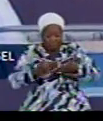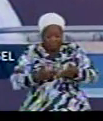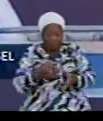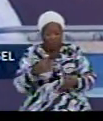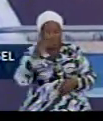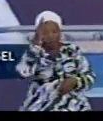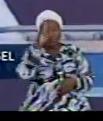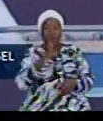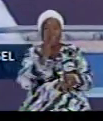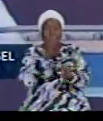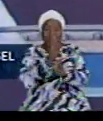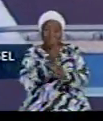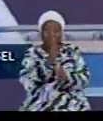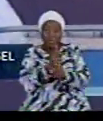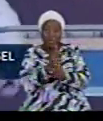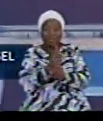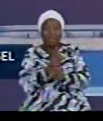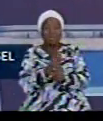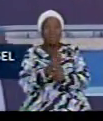God